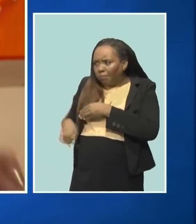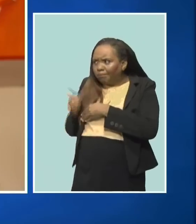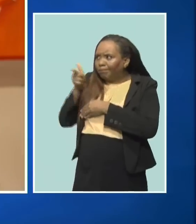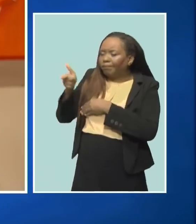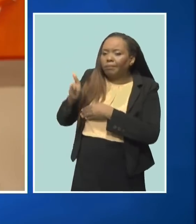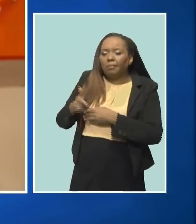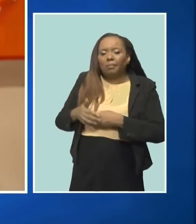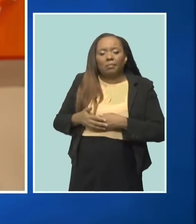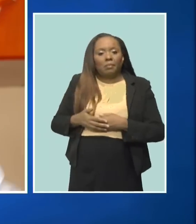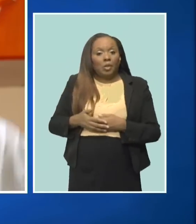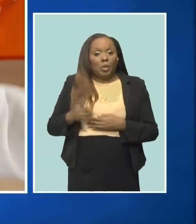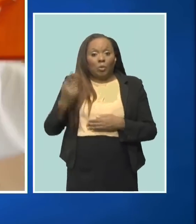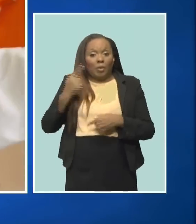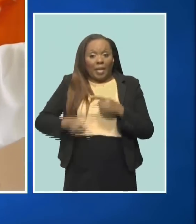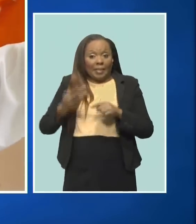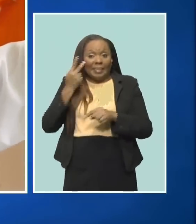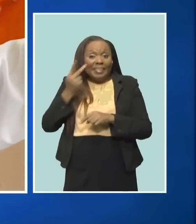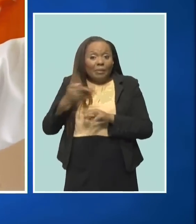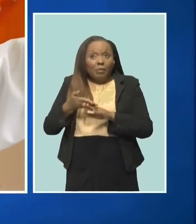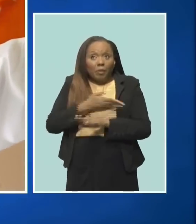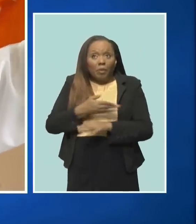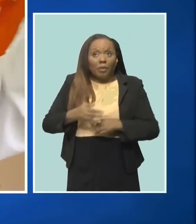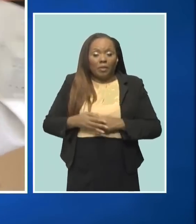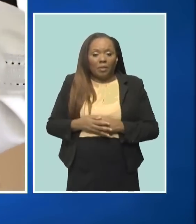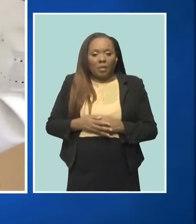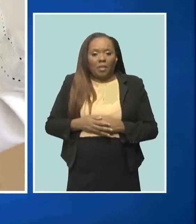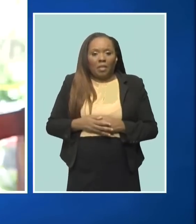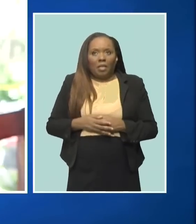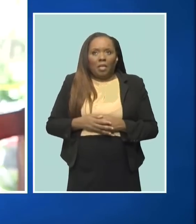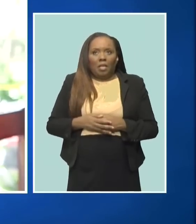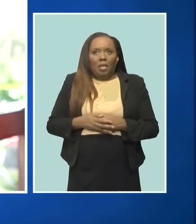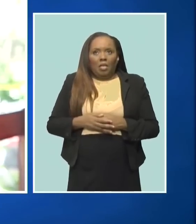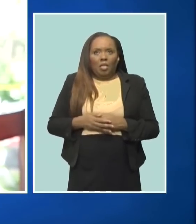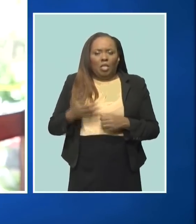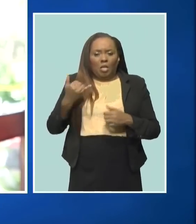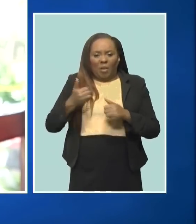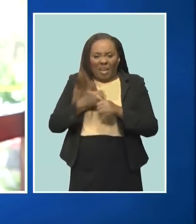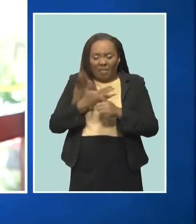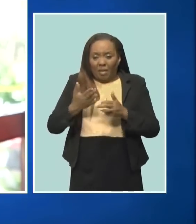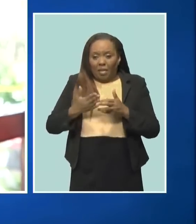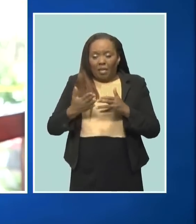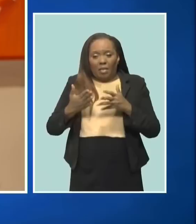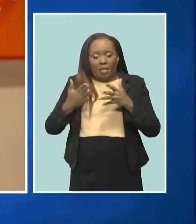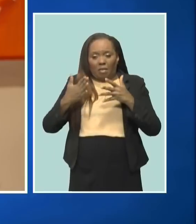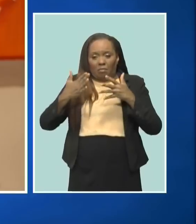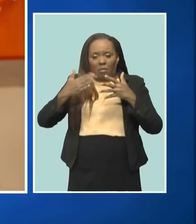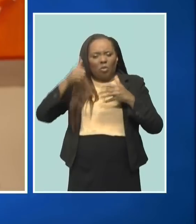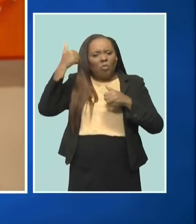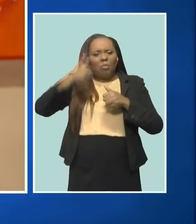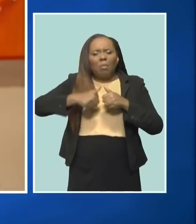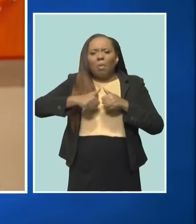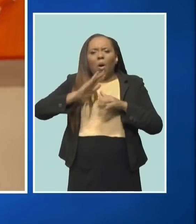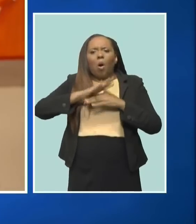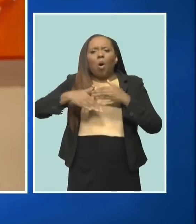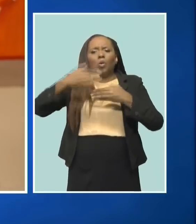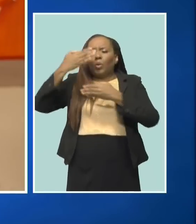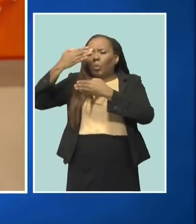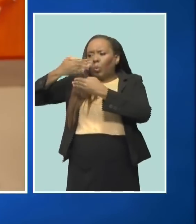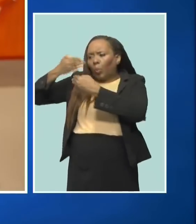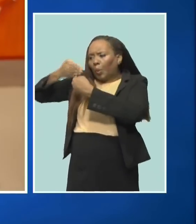someone said last week, they are tinting the windows, even the windscreen are right down. But we complain.